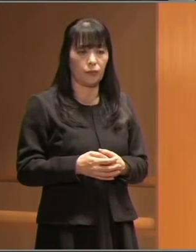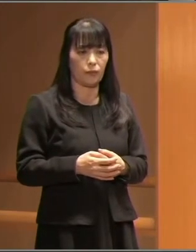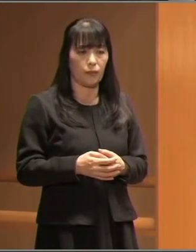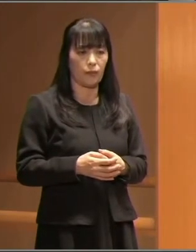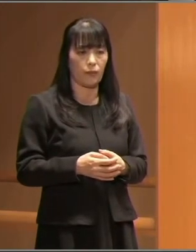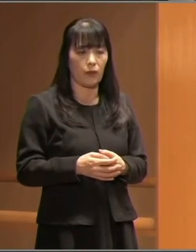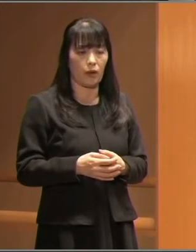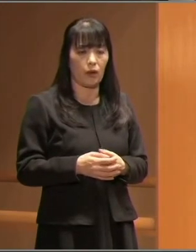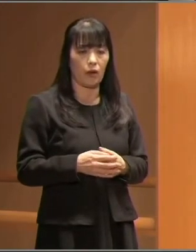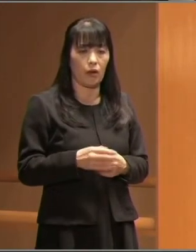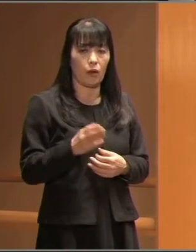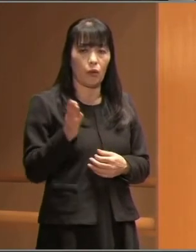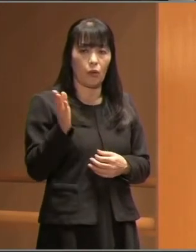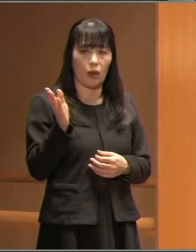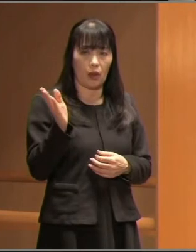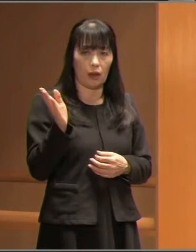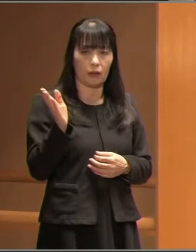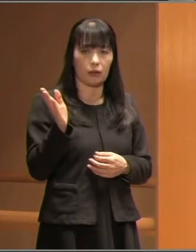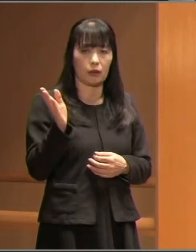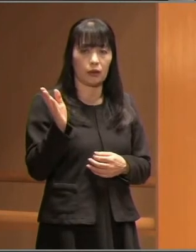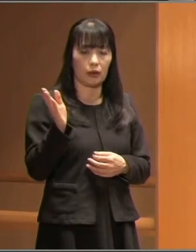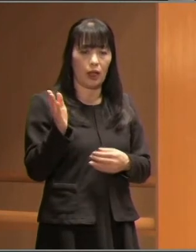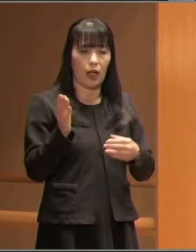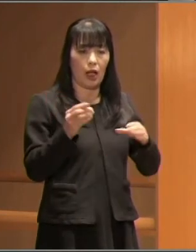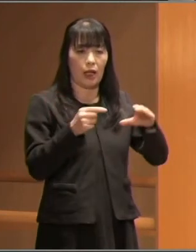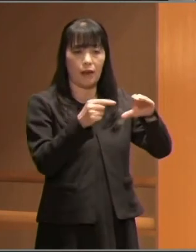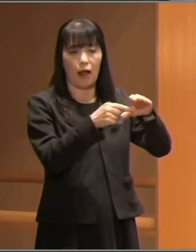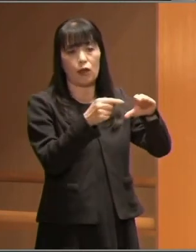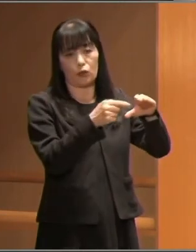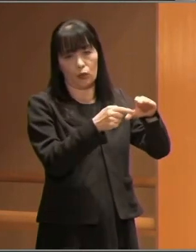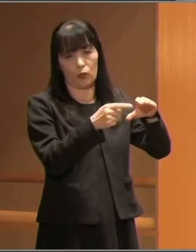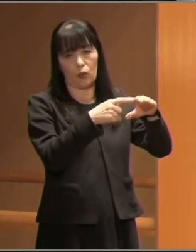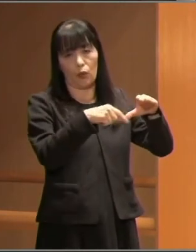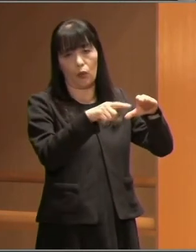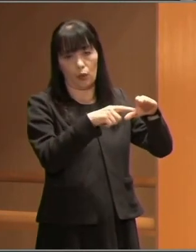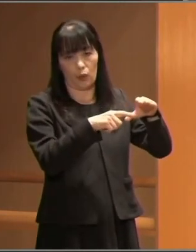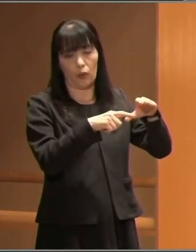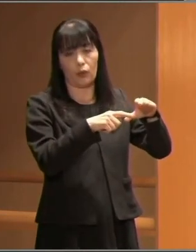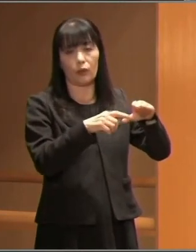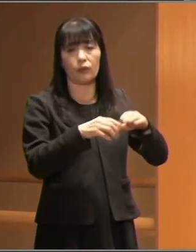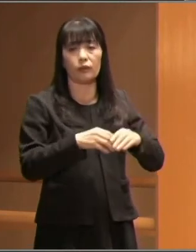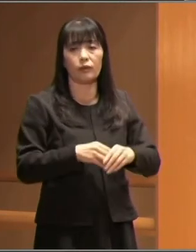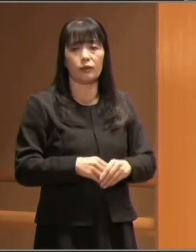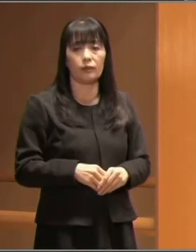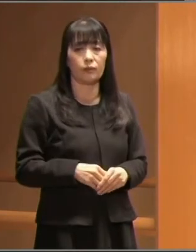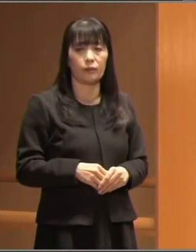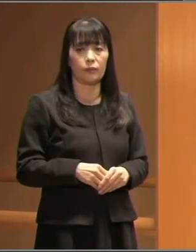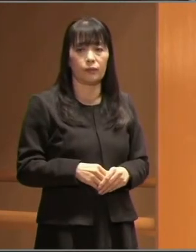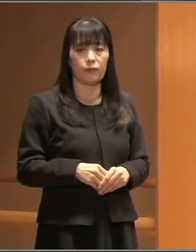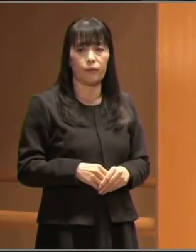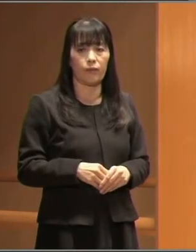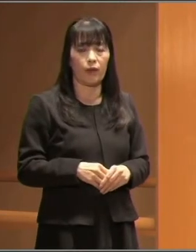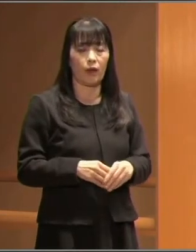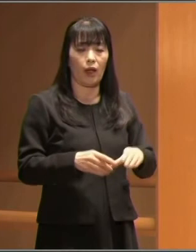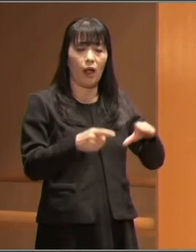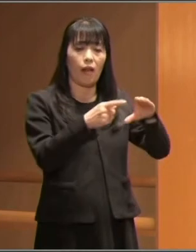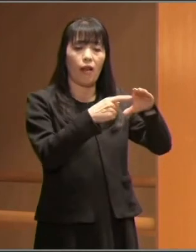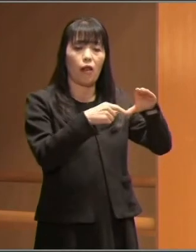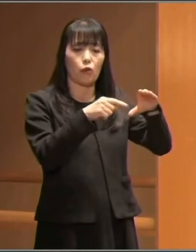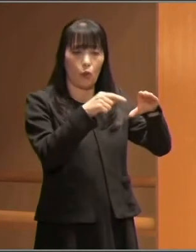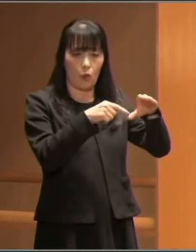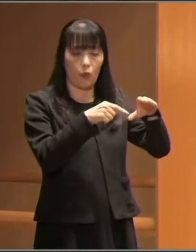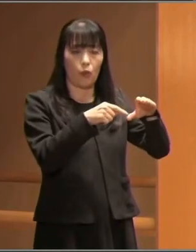And this is the interior. of this vehicle,